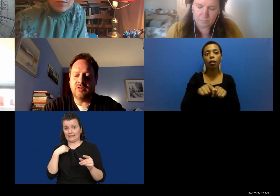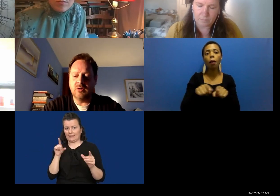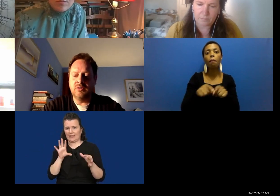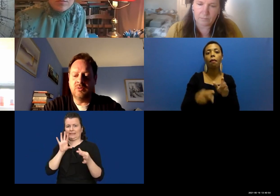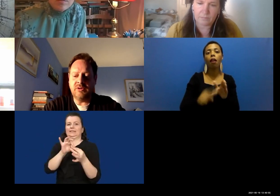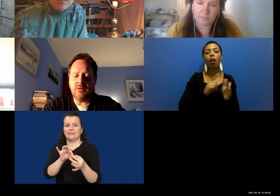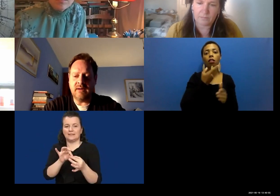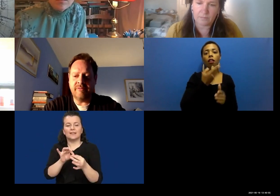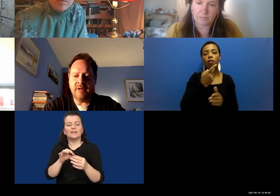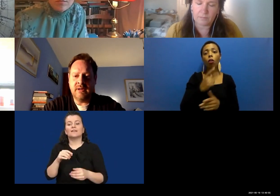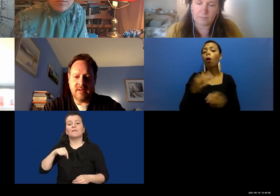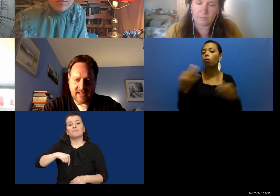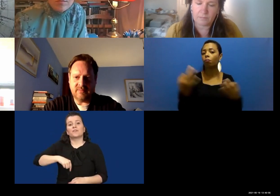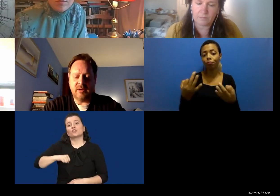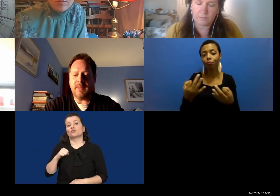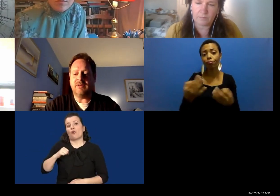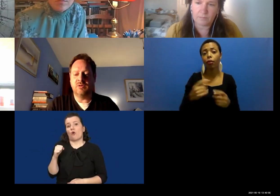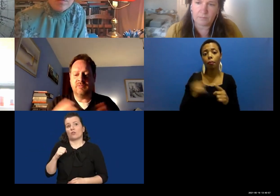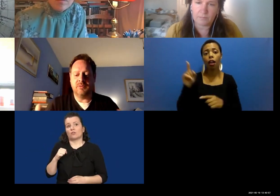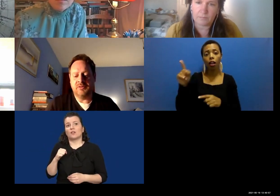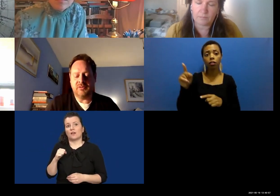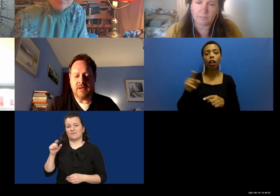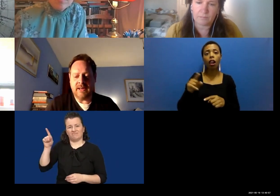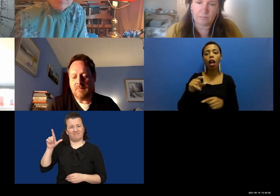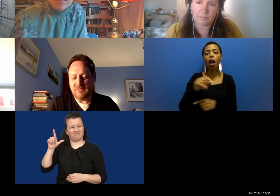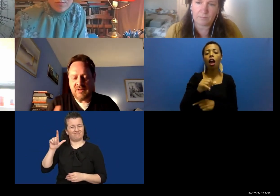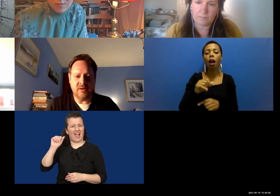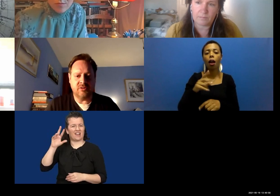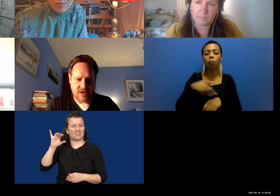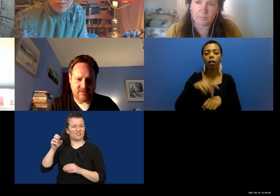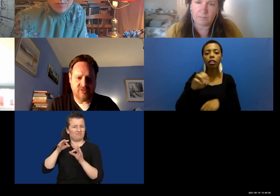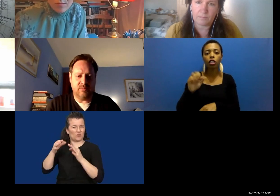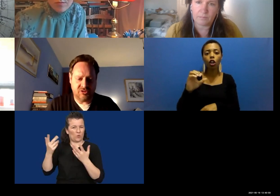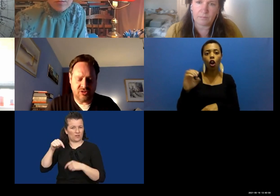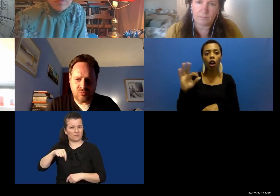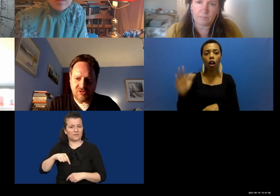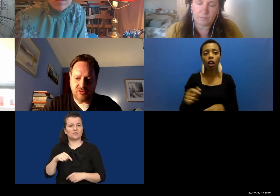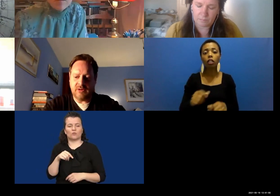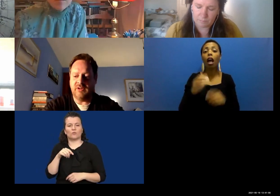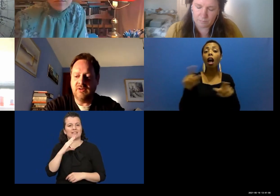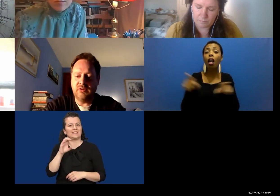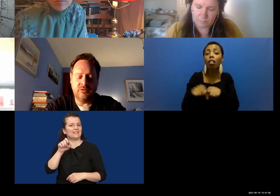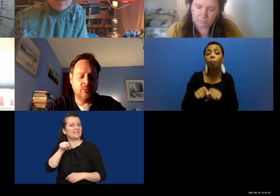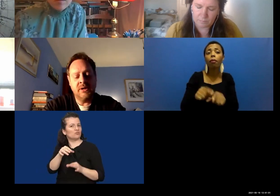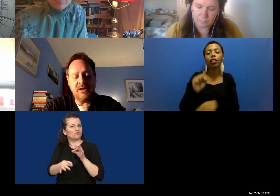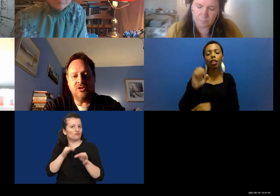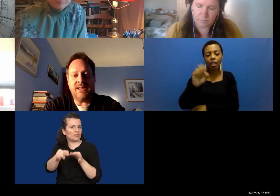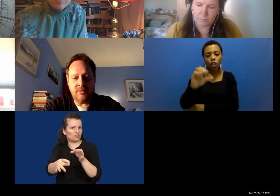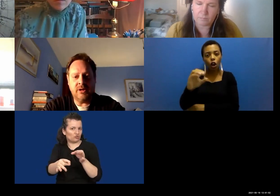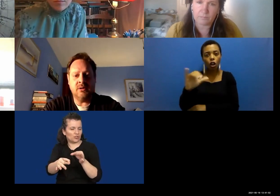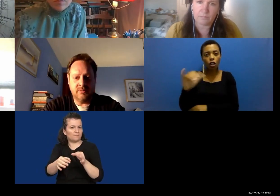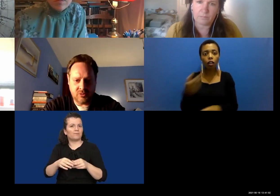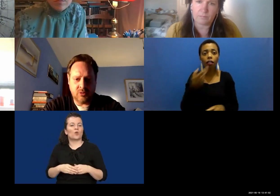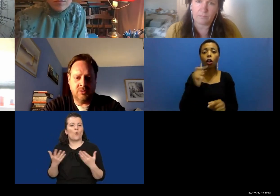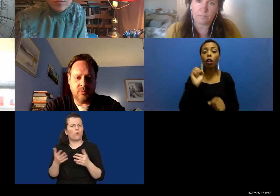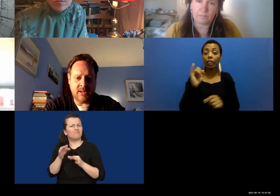in Scotland, we do have, as Allison had mentioned, we've got this See Here strategy, which reaches out into, so each